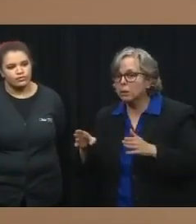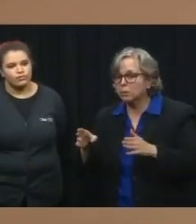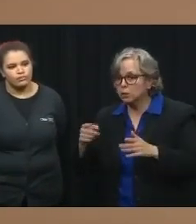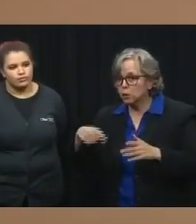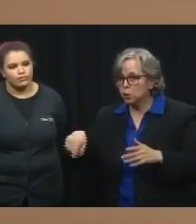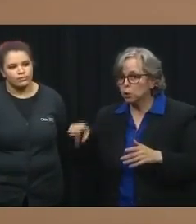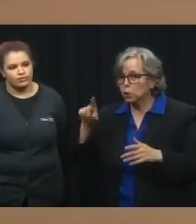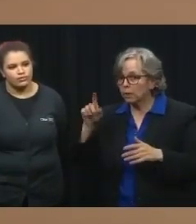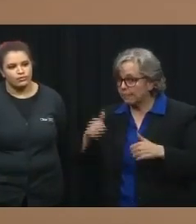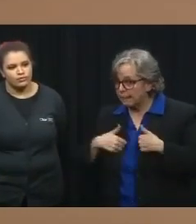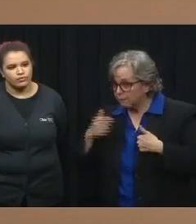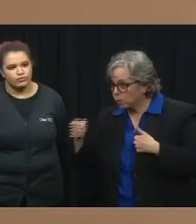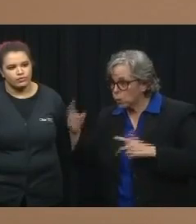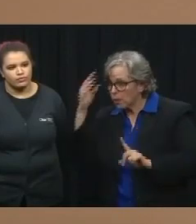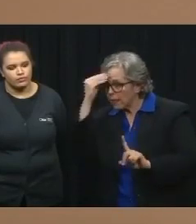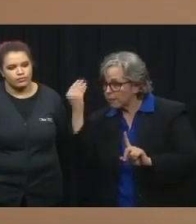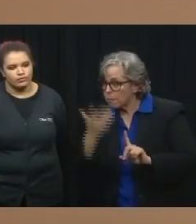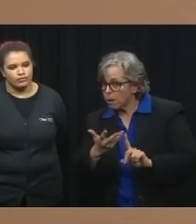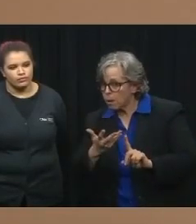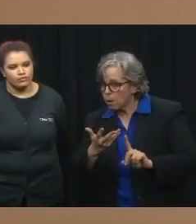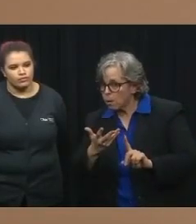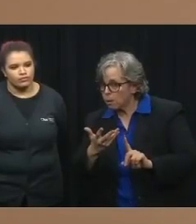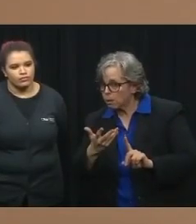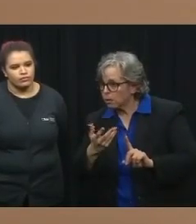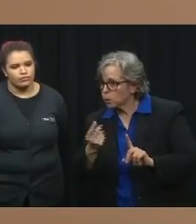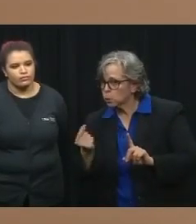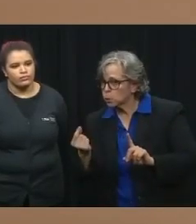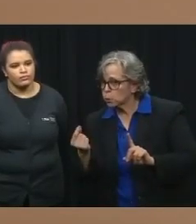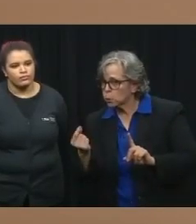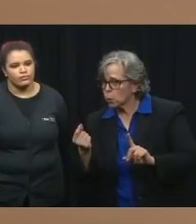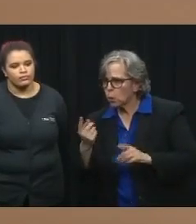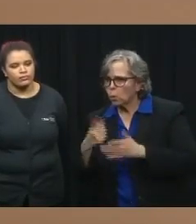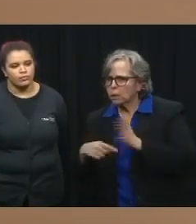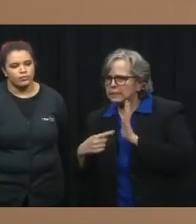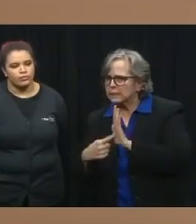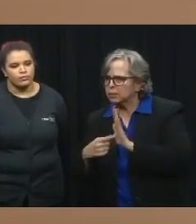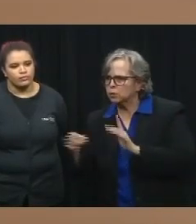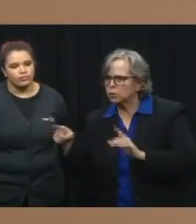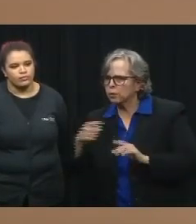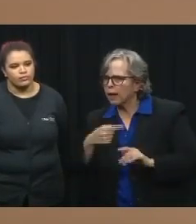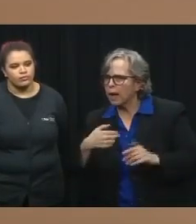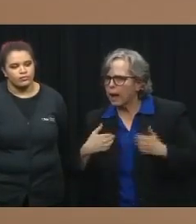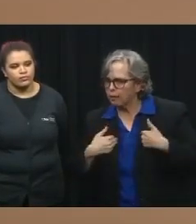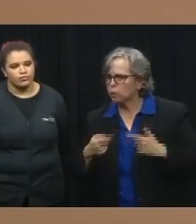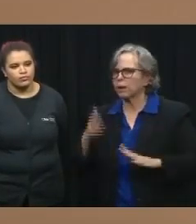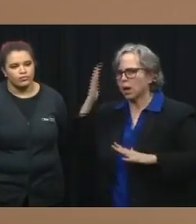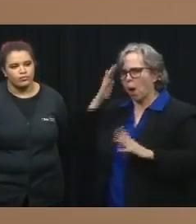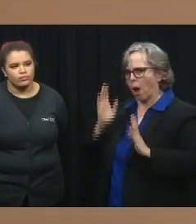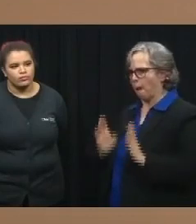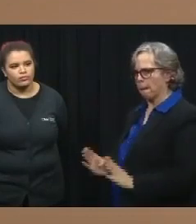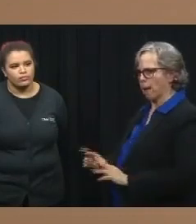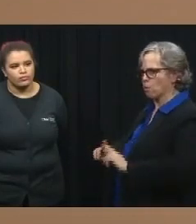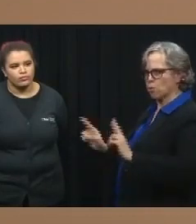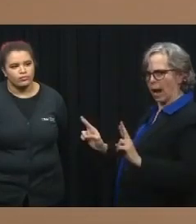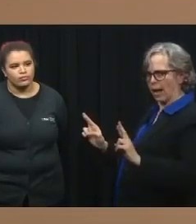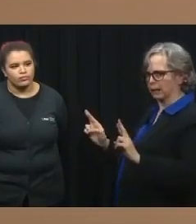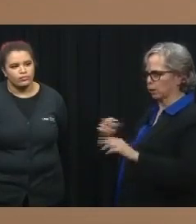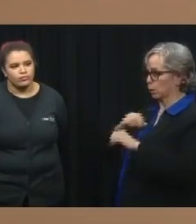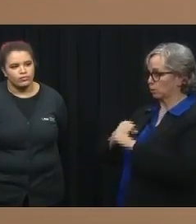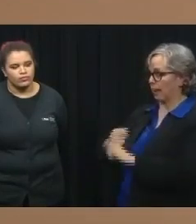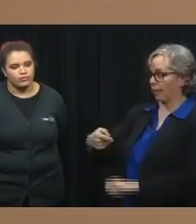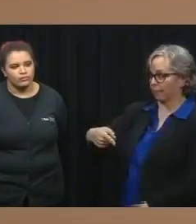our physicians and primary care people what symptoms we're having so that they can take the right precautions. Essential to do that.